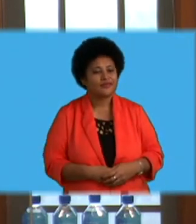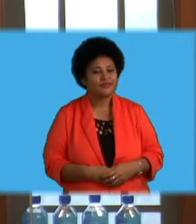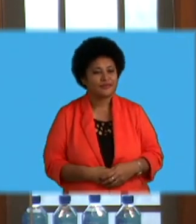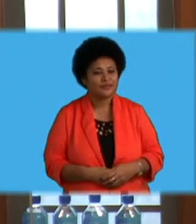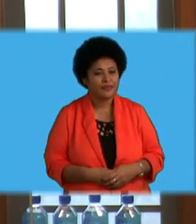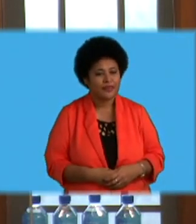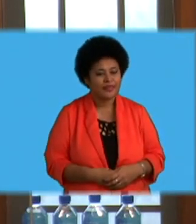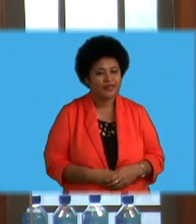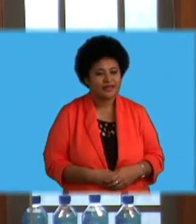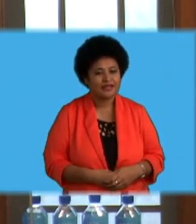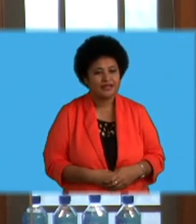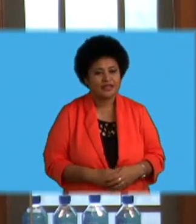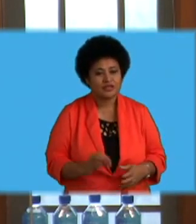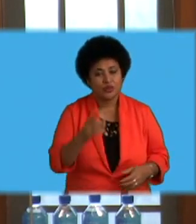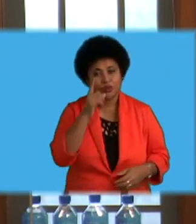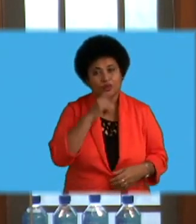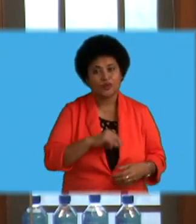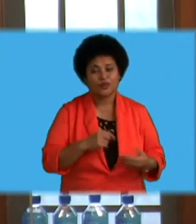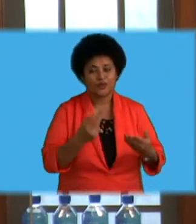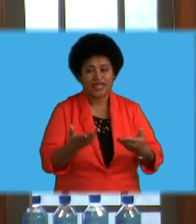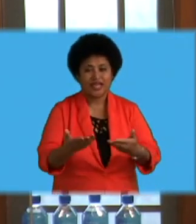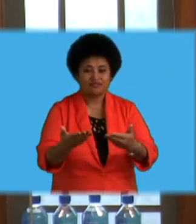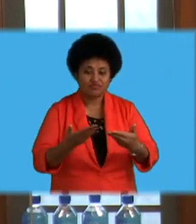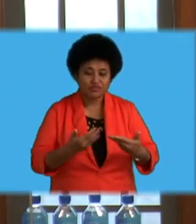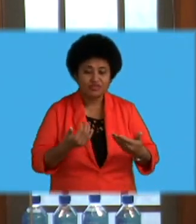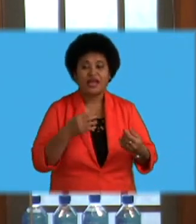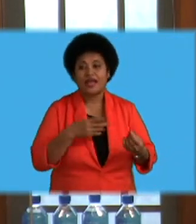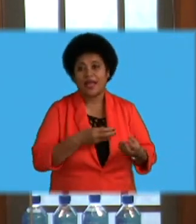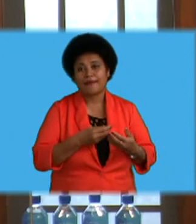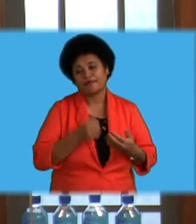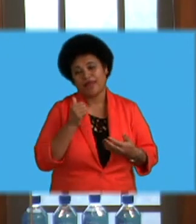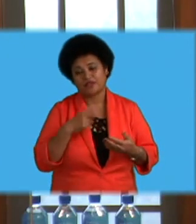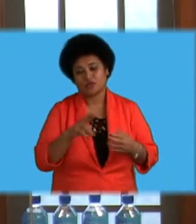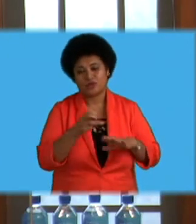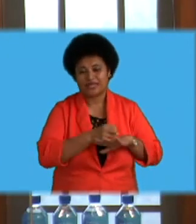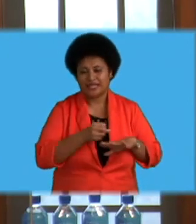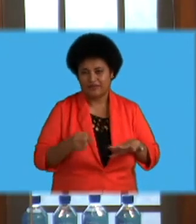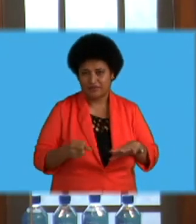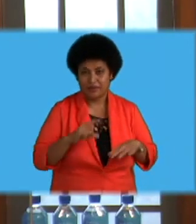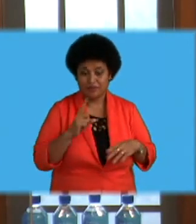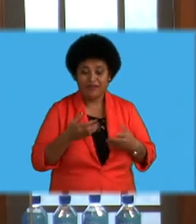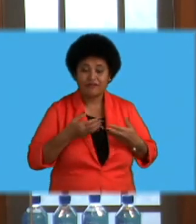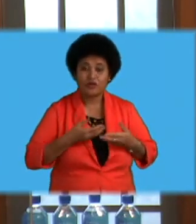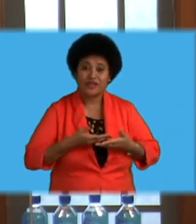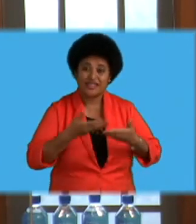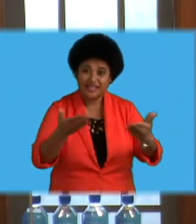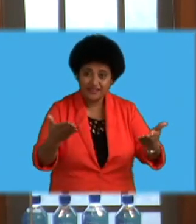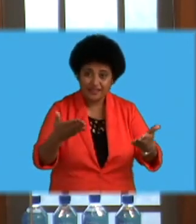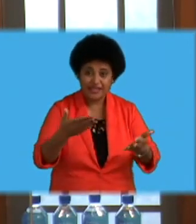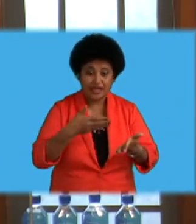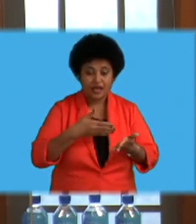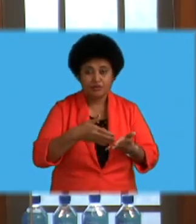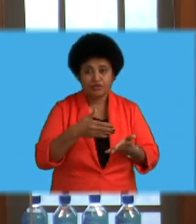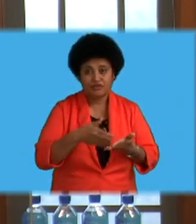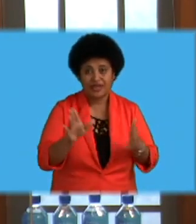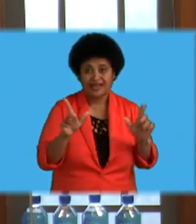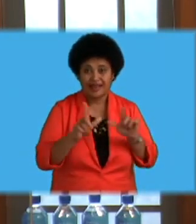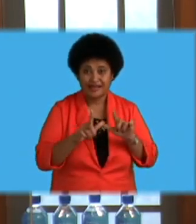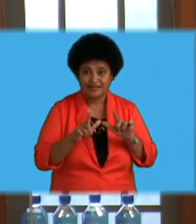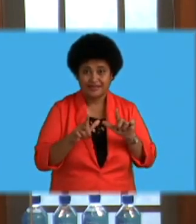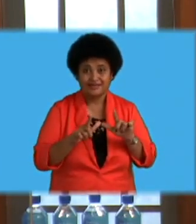highest return to the government. But the issuance of approval notices